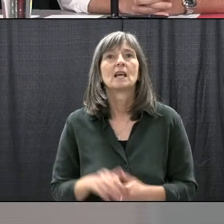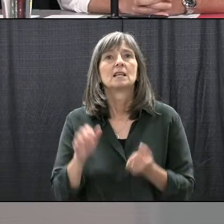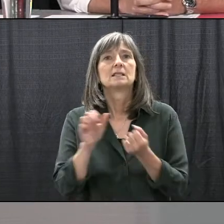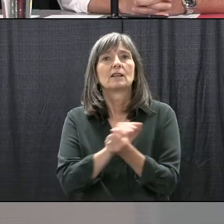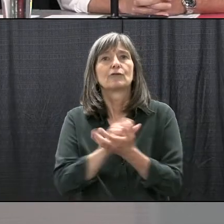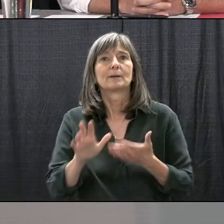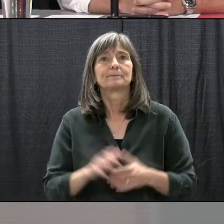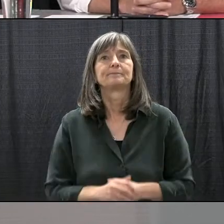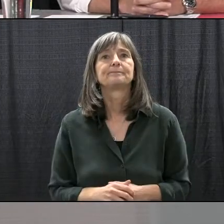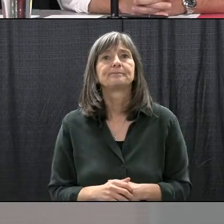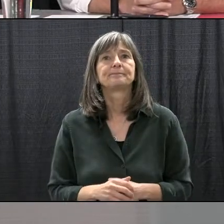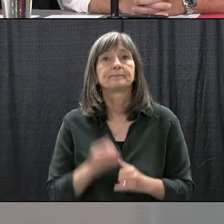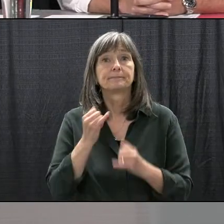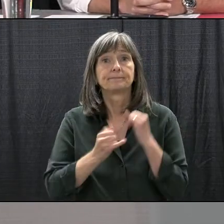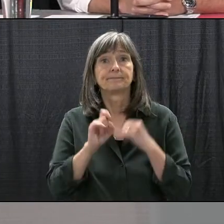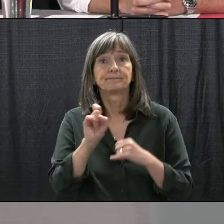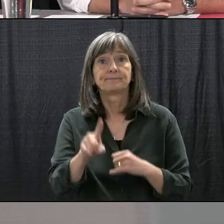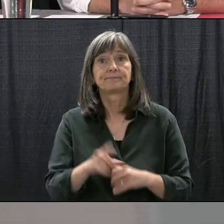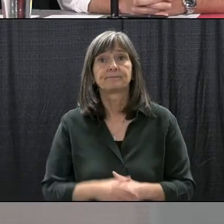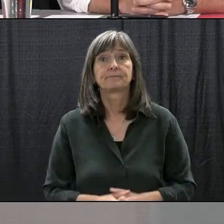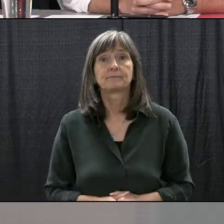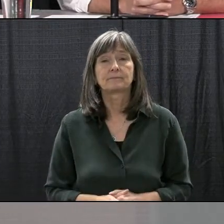the Telegram. Do you have a final question?